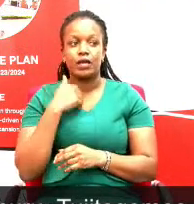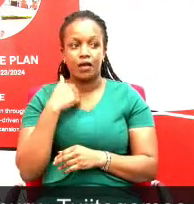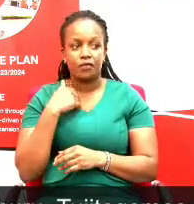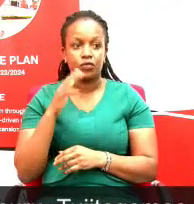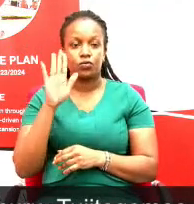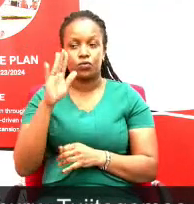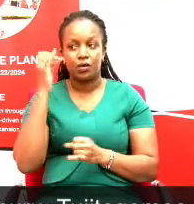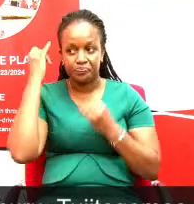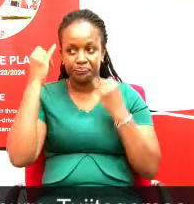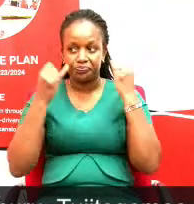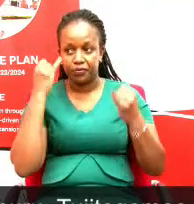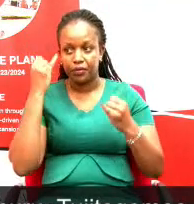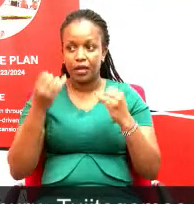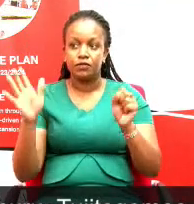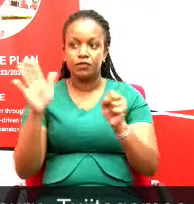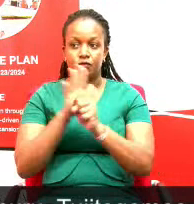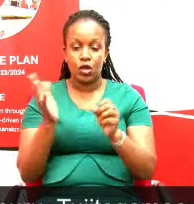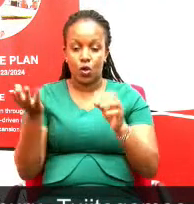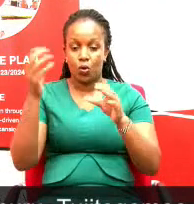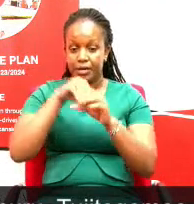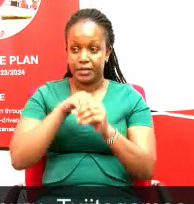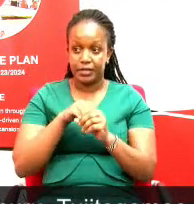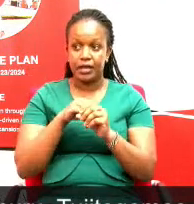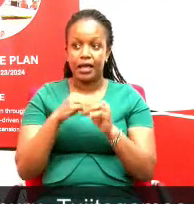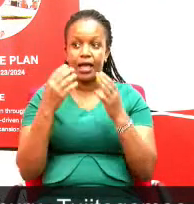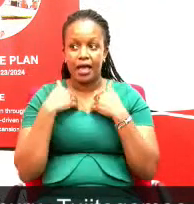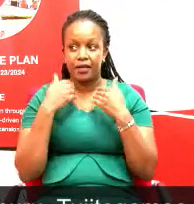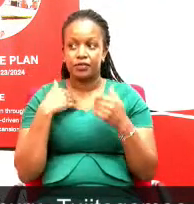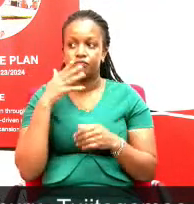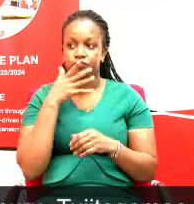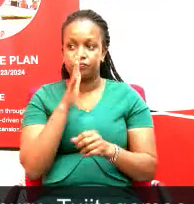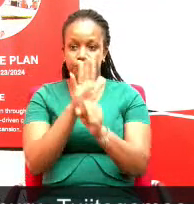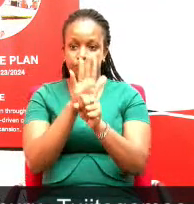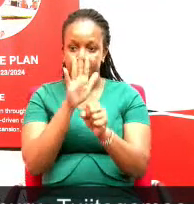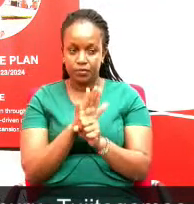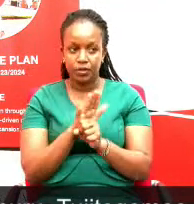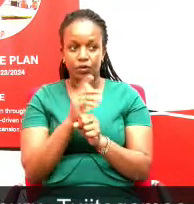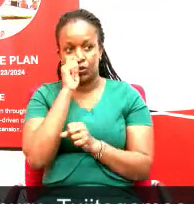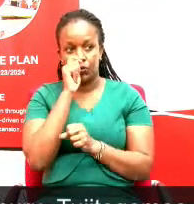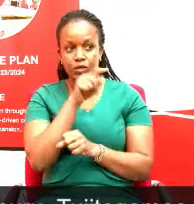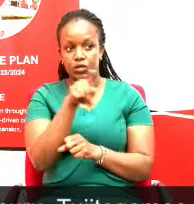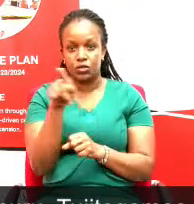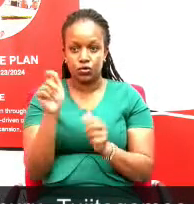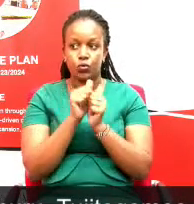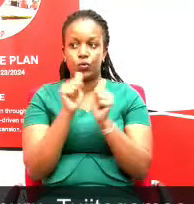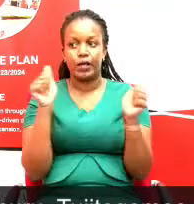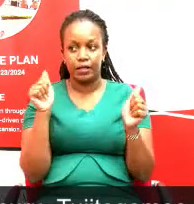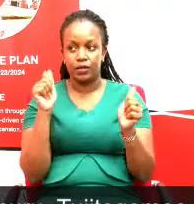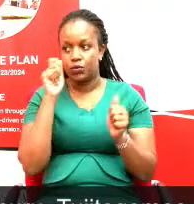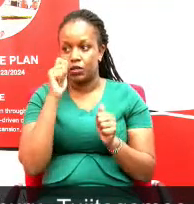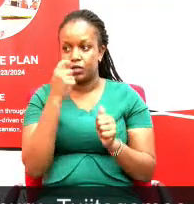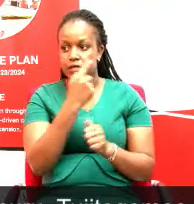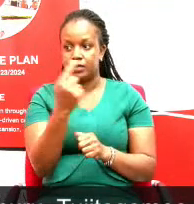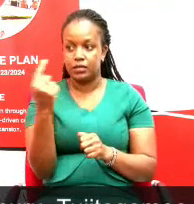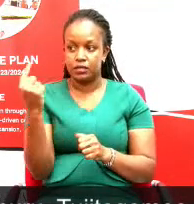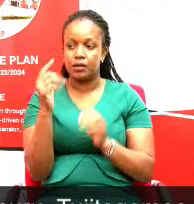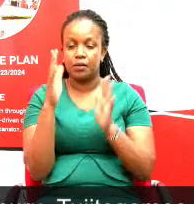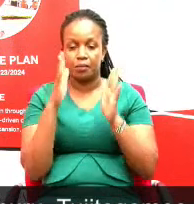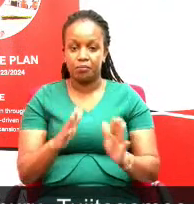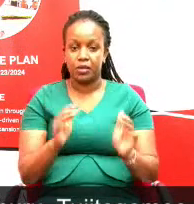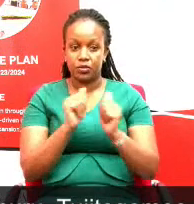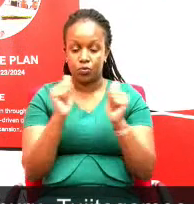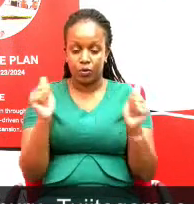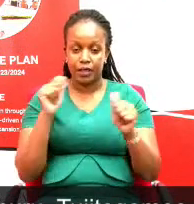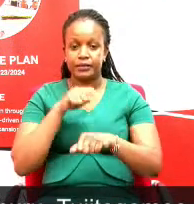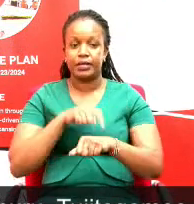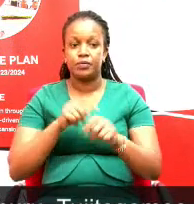fully incorporated. I think having said all those, I want to wish you well. I want to wish each of us well as we now set